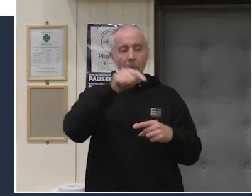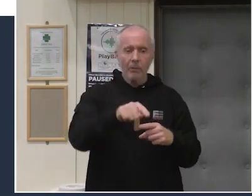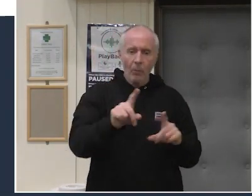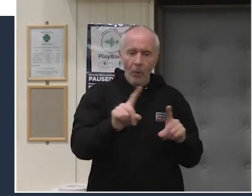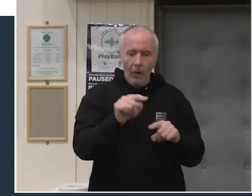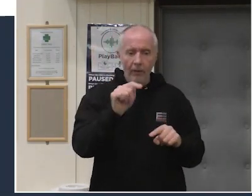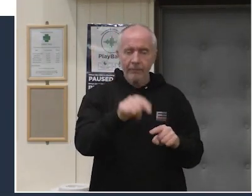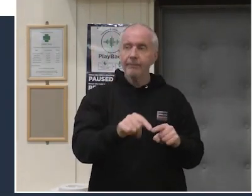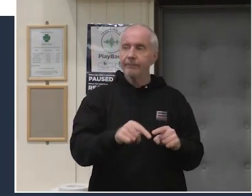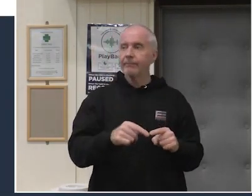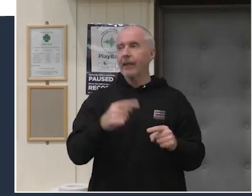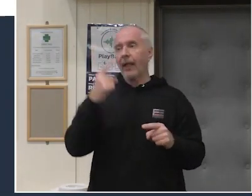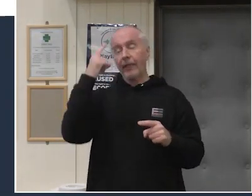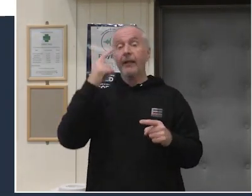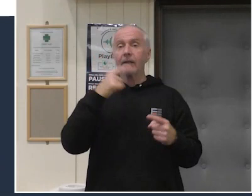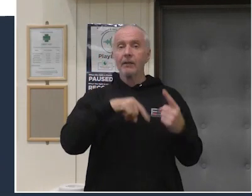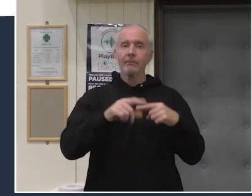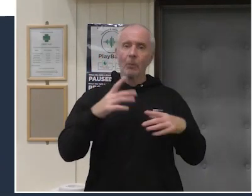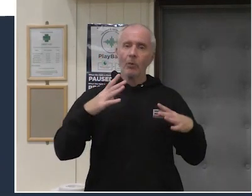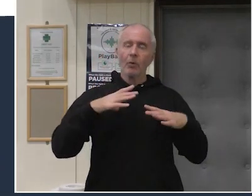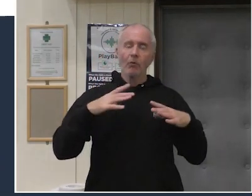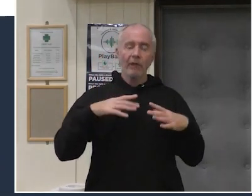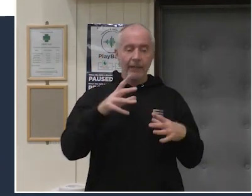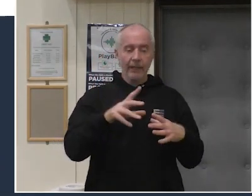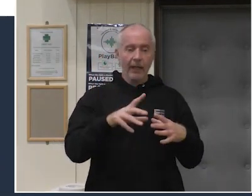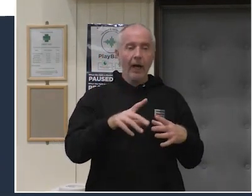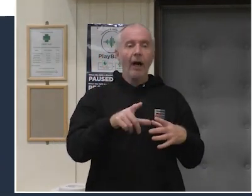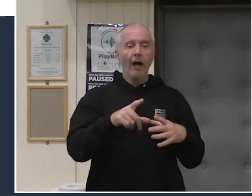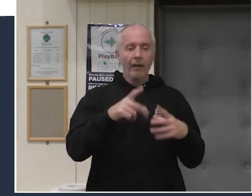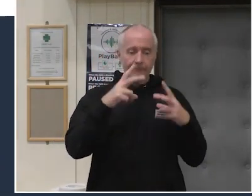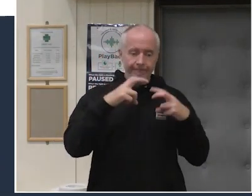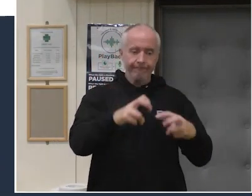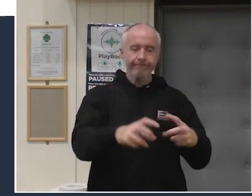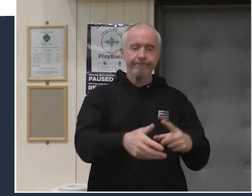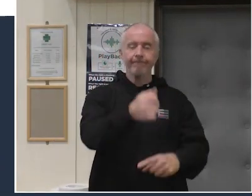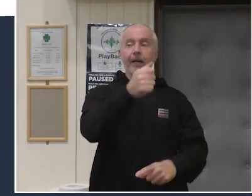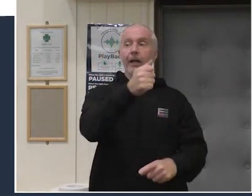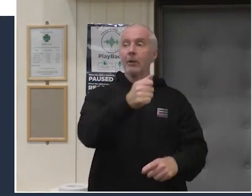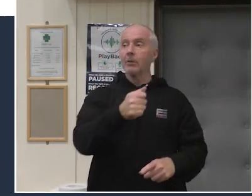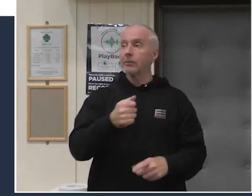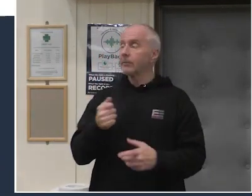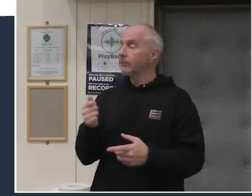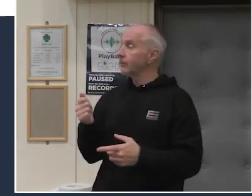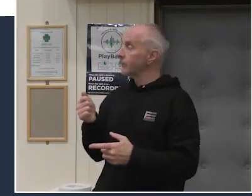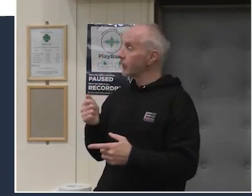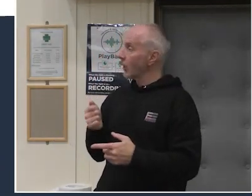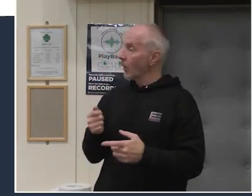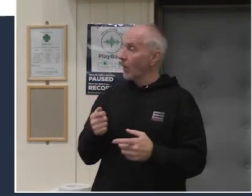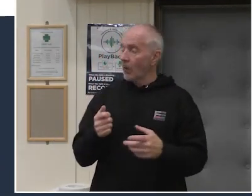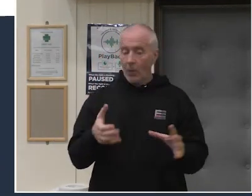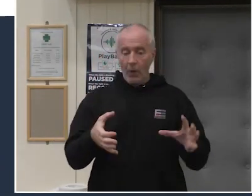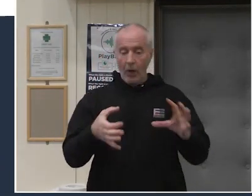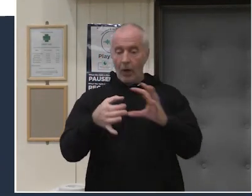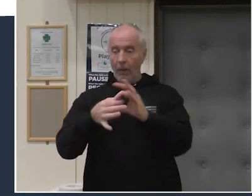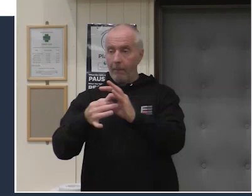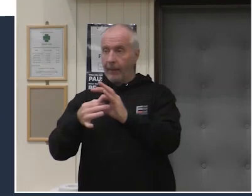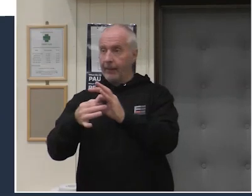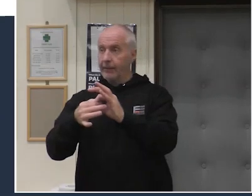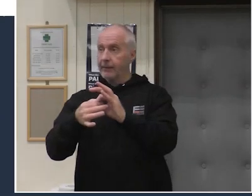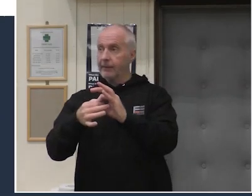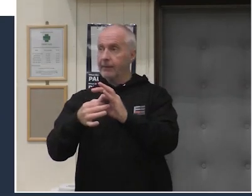now. So what we have to rely on is that these couplings, so how strongly it interacts with